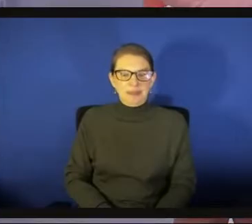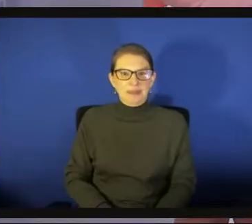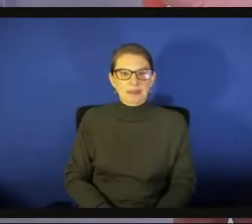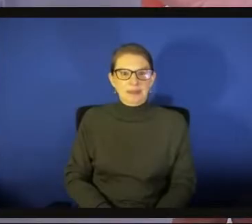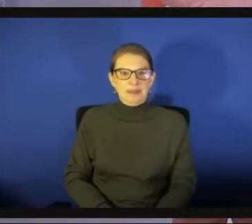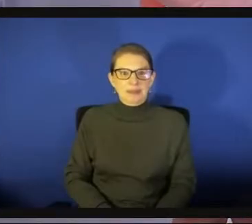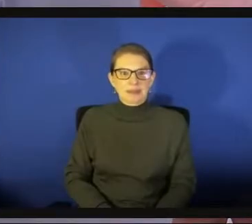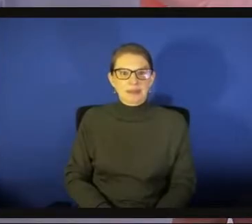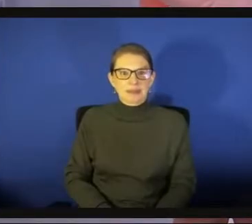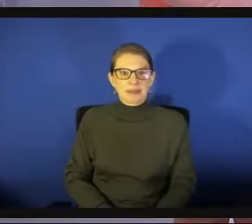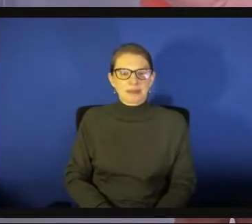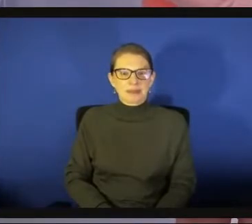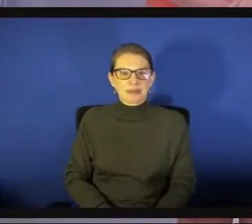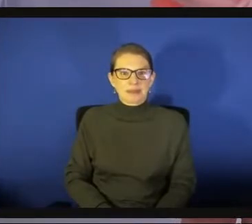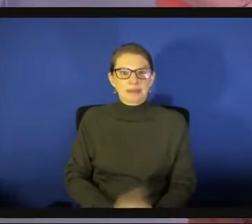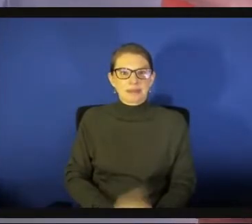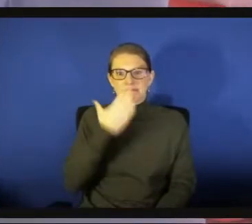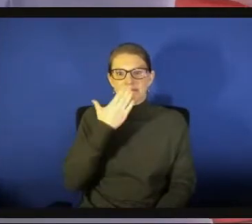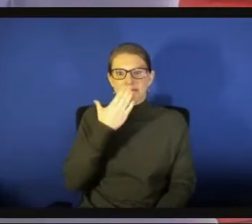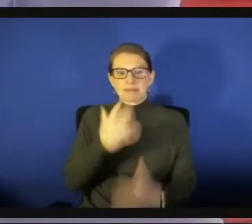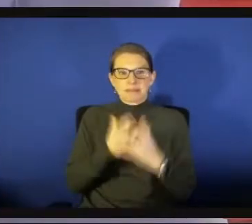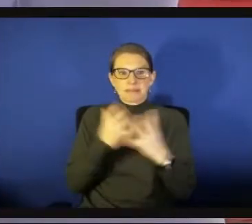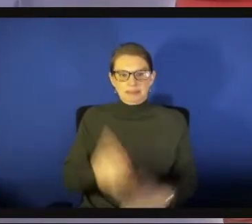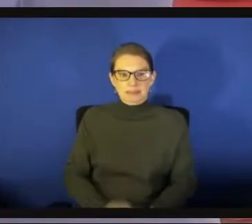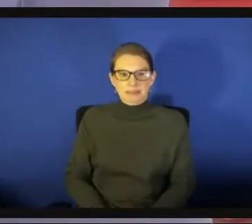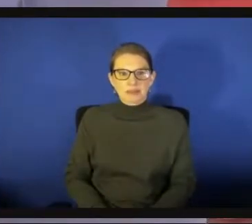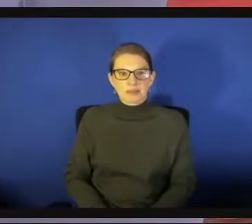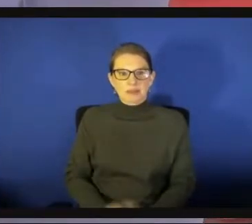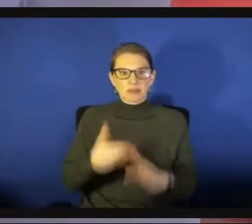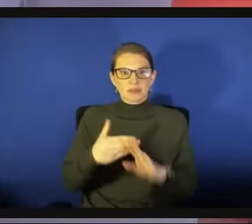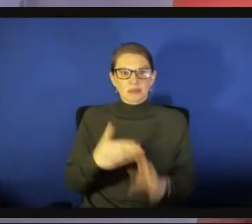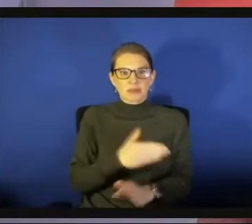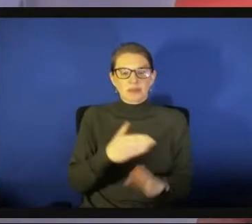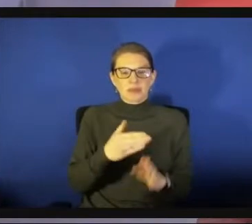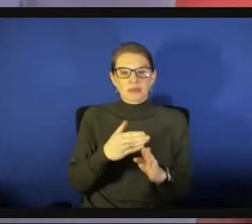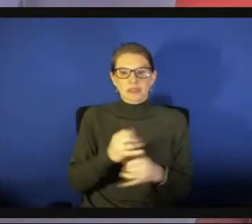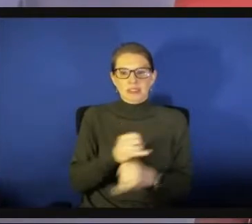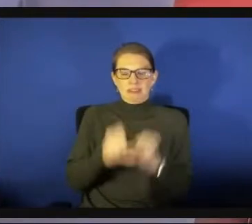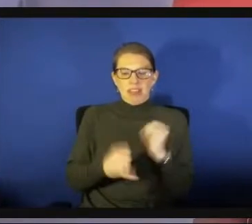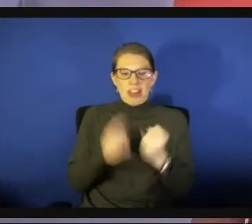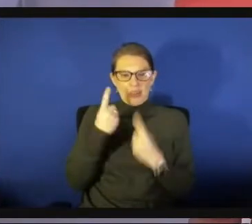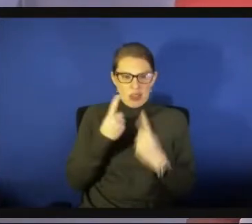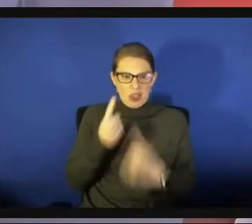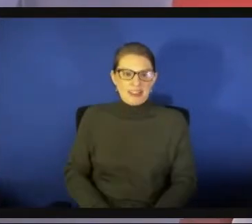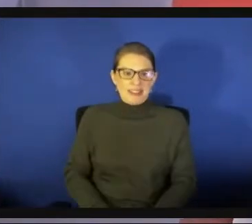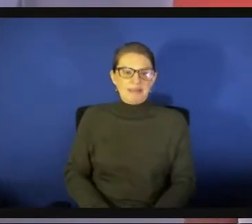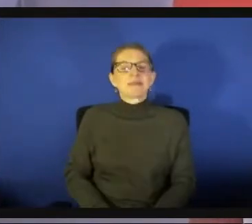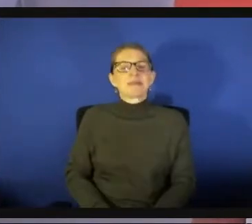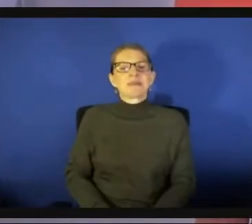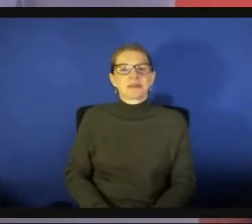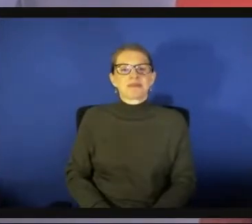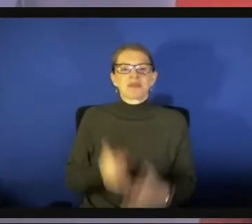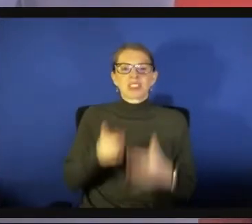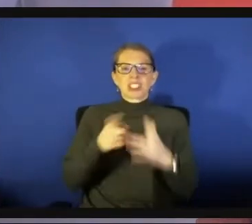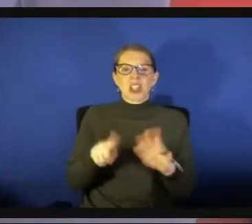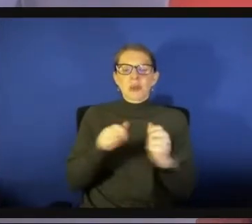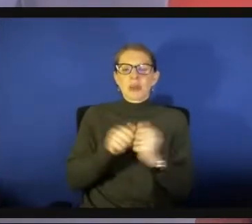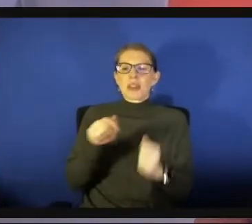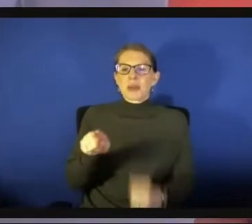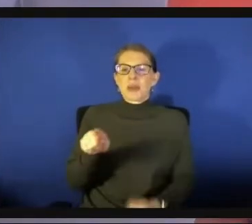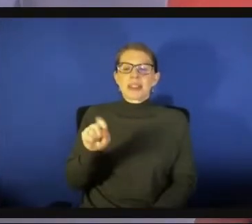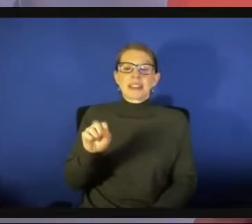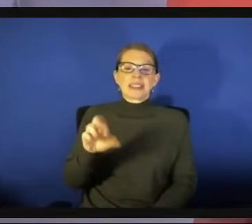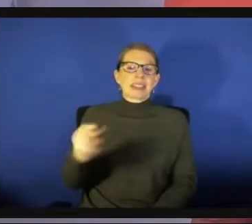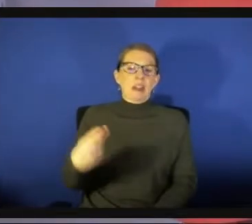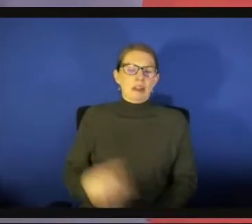Alexis, thank you so much. Before I get your final thoughts, I just want to quickly start with you, Sarah. What are you most looking forward to